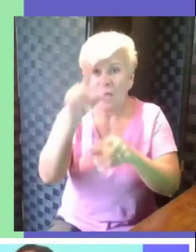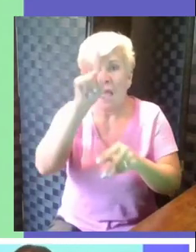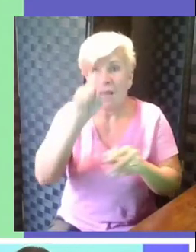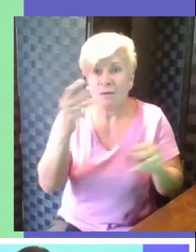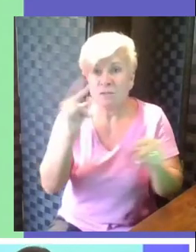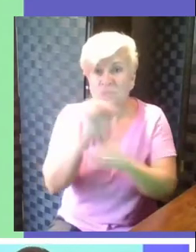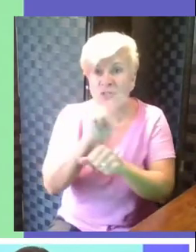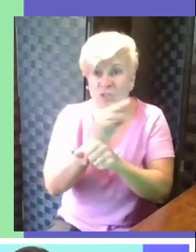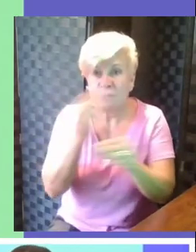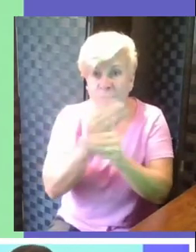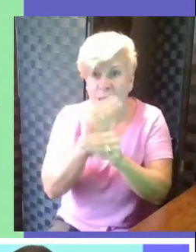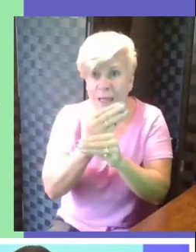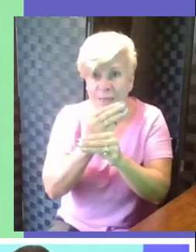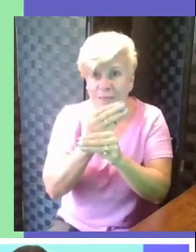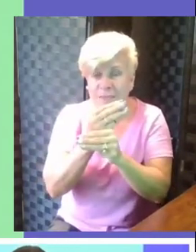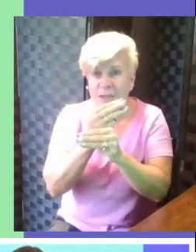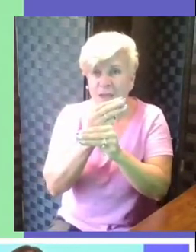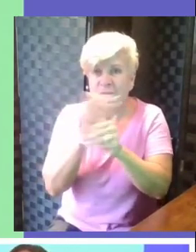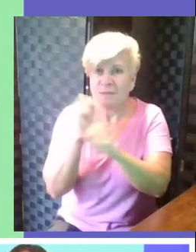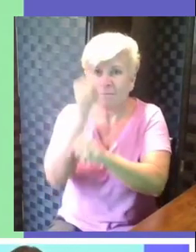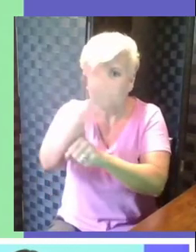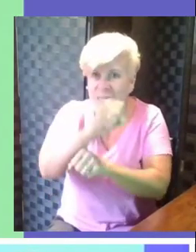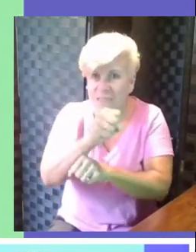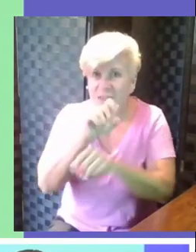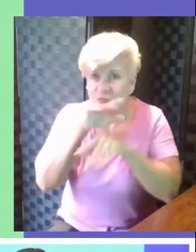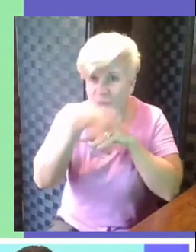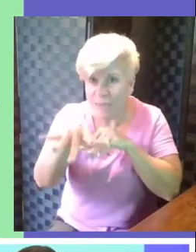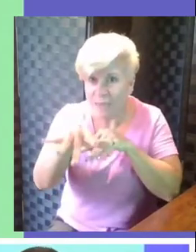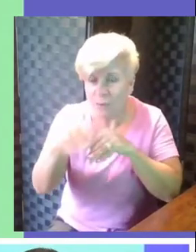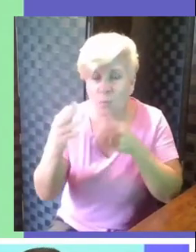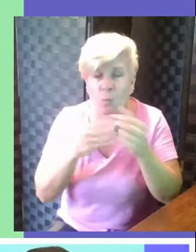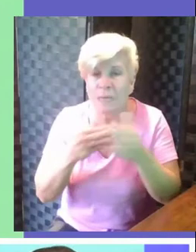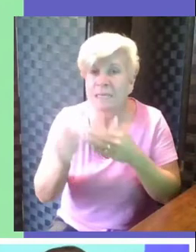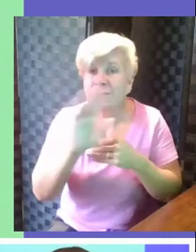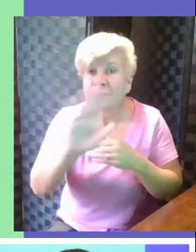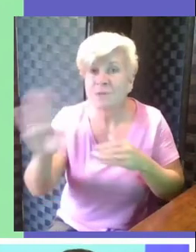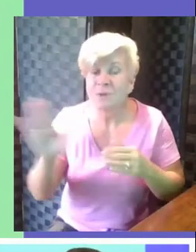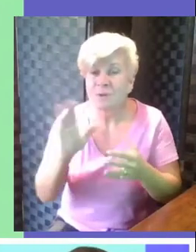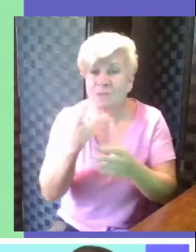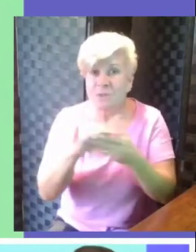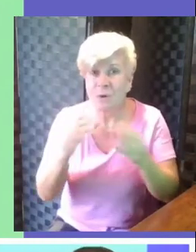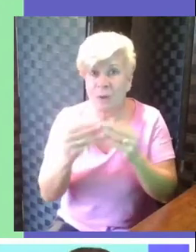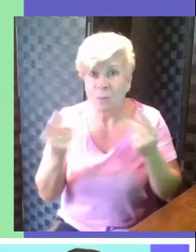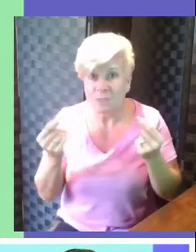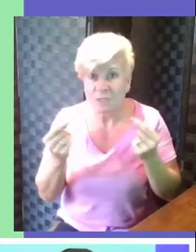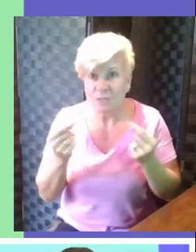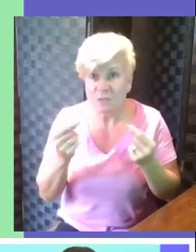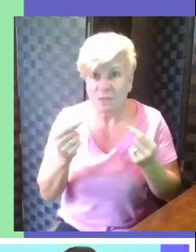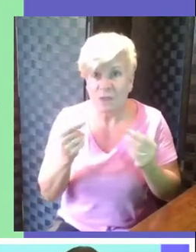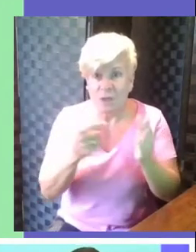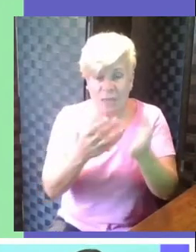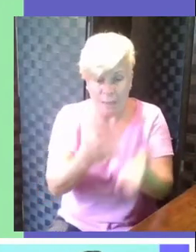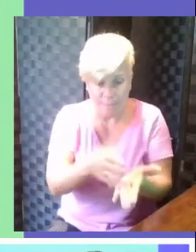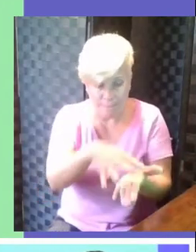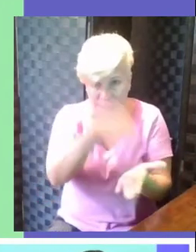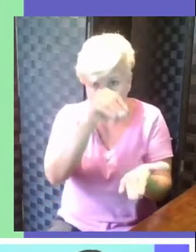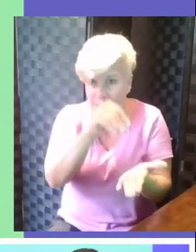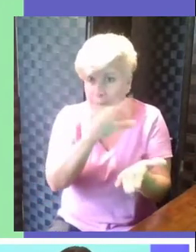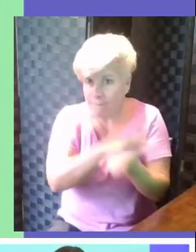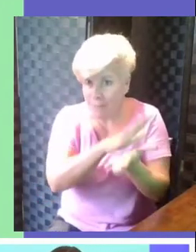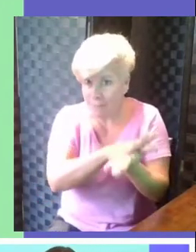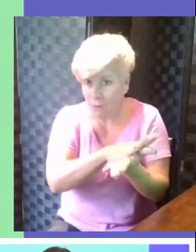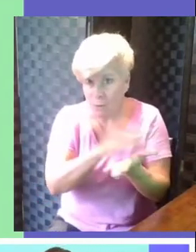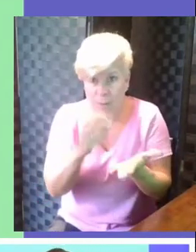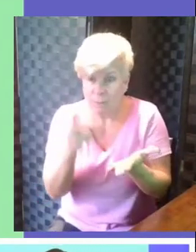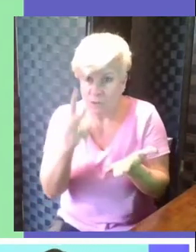math to get past the dragon. Whatever your story, here's what you're going to do. You're going to take a piece of paper